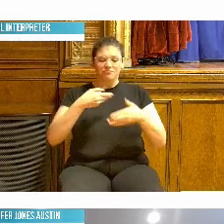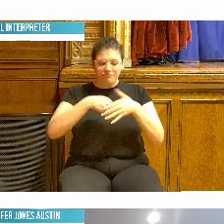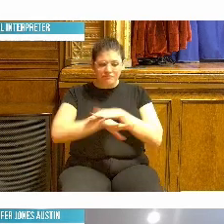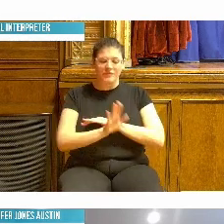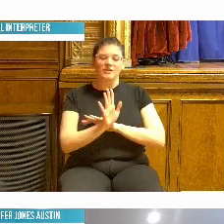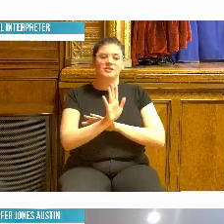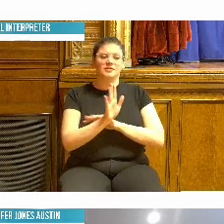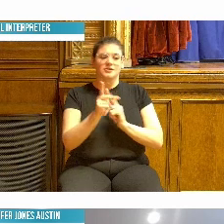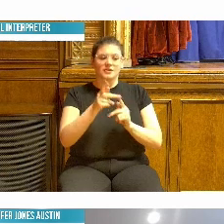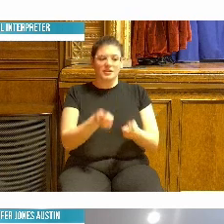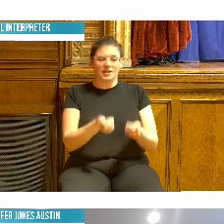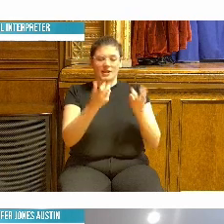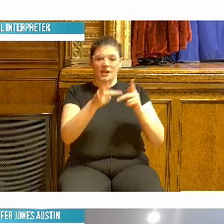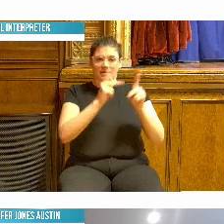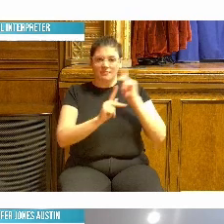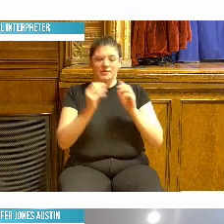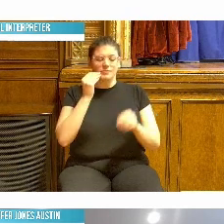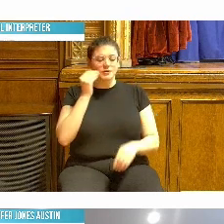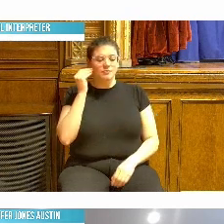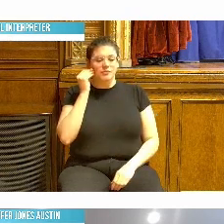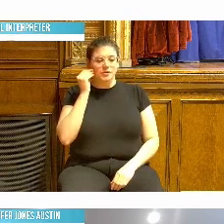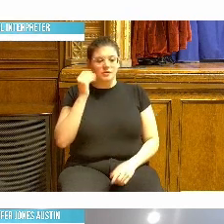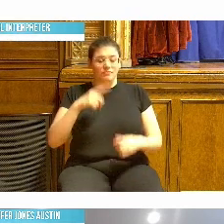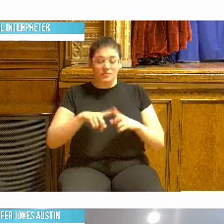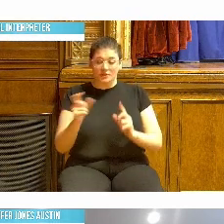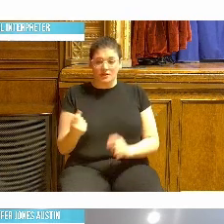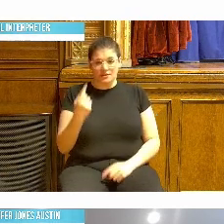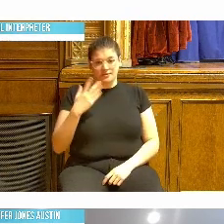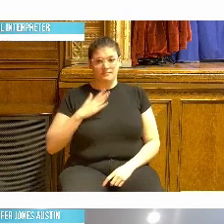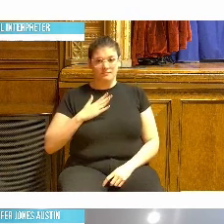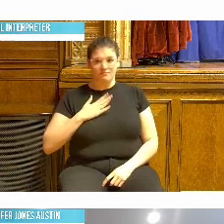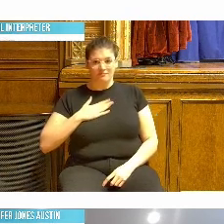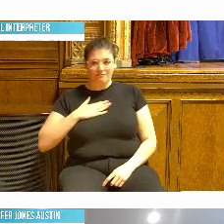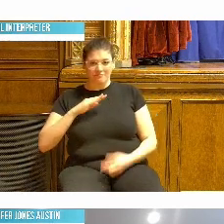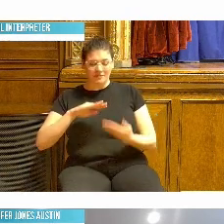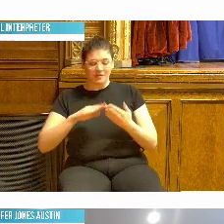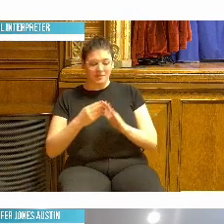our own community, I have walked into apartments that cost